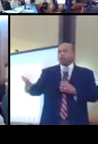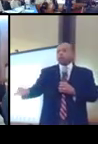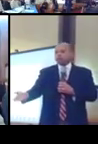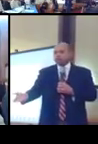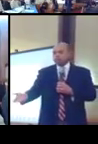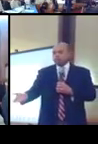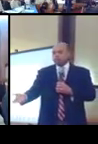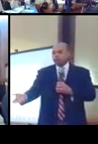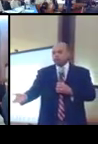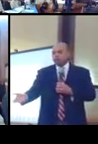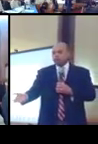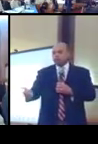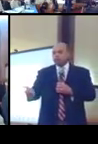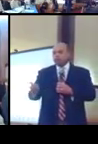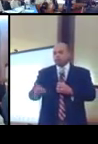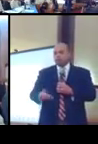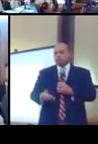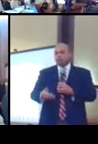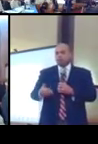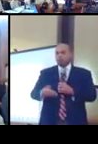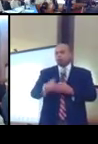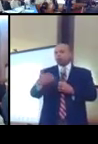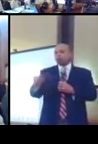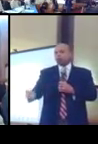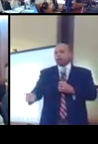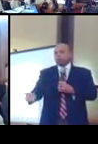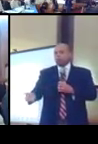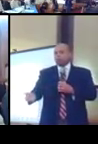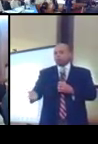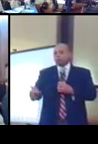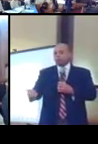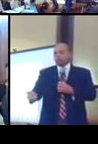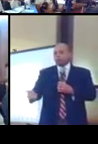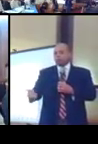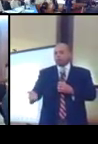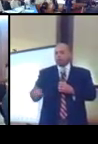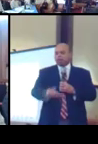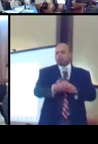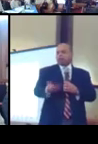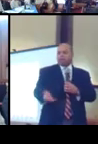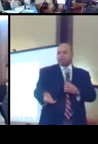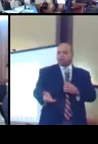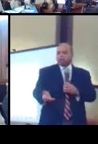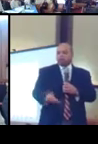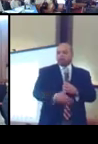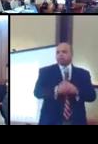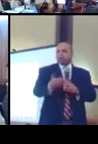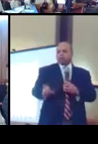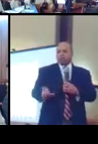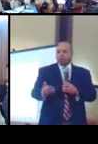need weatherization repair money, you might need money to hold a property for a year, when you get your